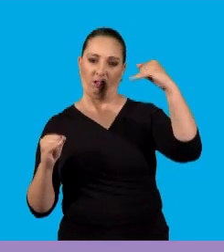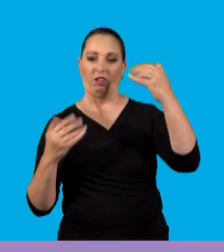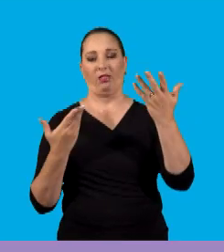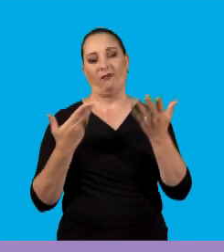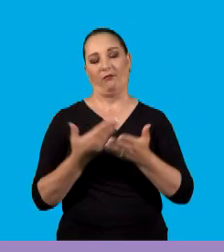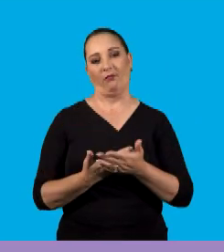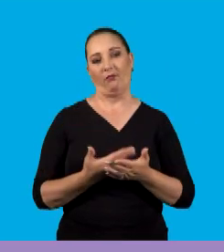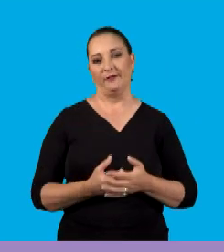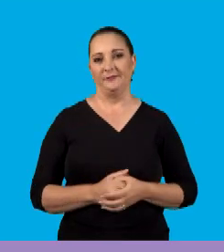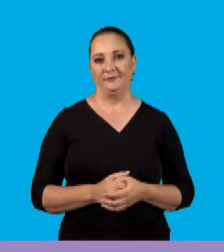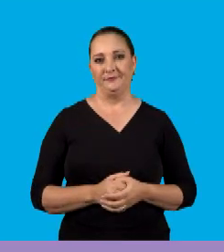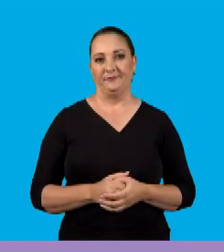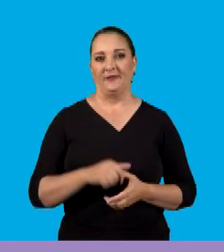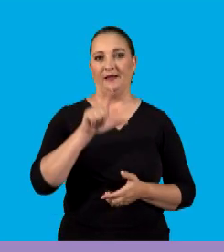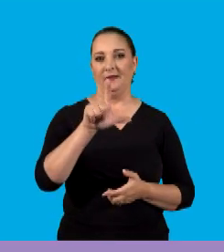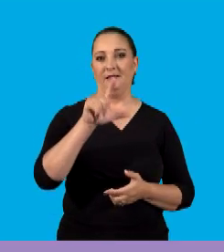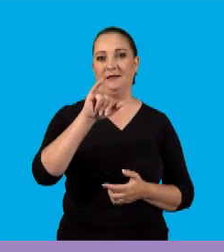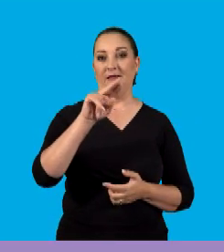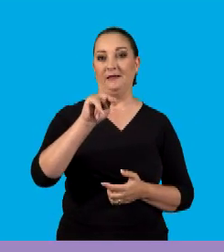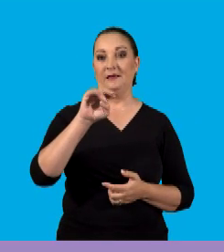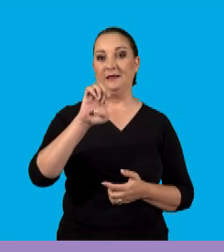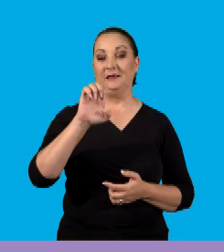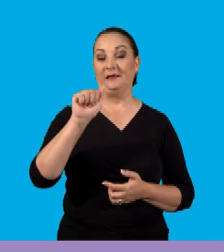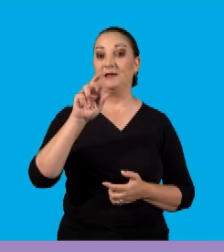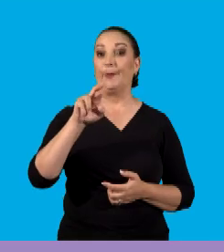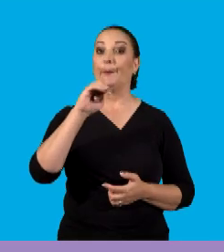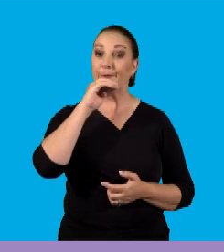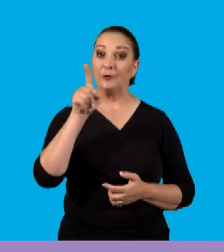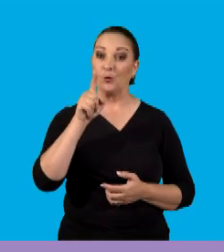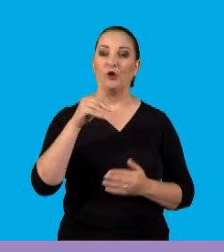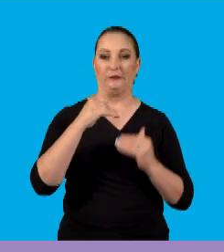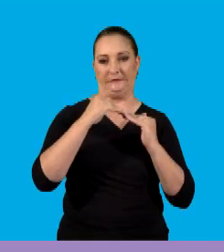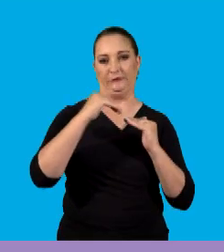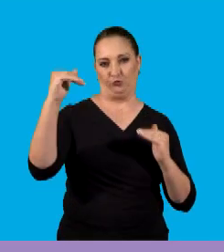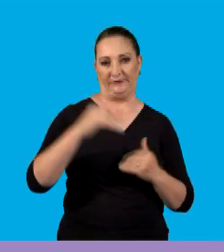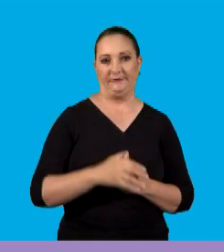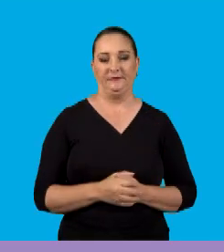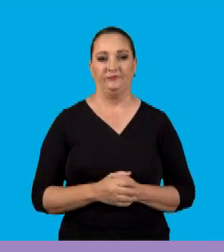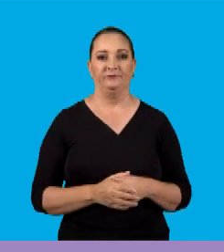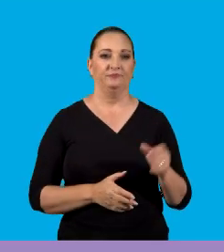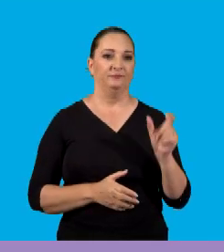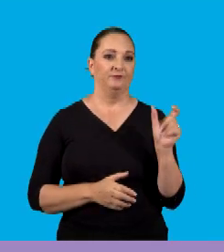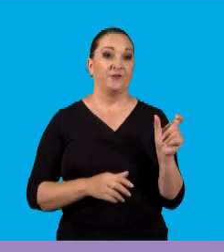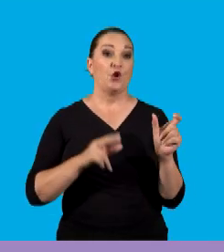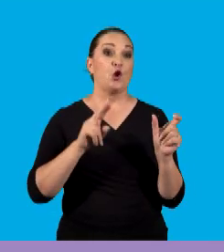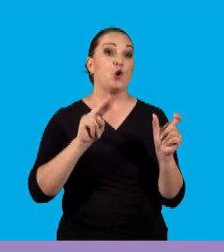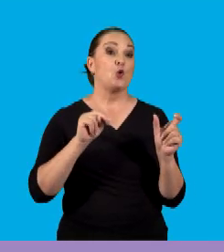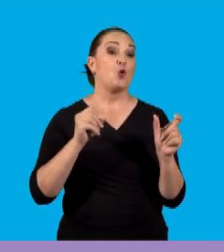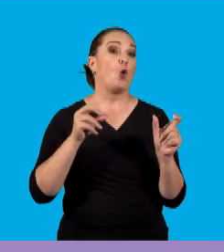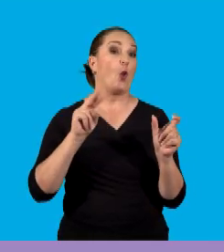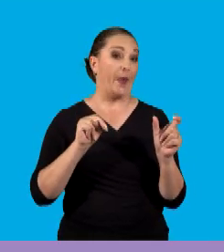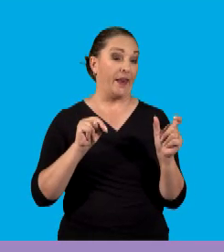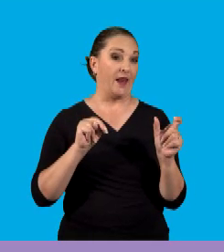horizontally straight, or diagonally straight. So linear is a straight graph. What